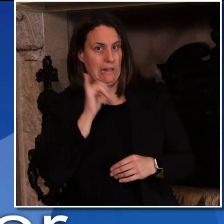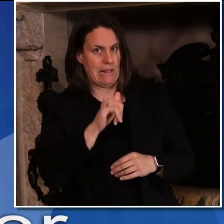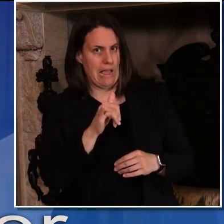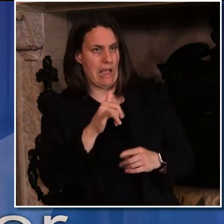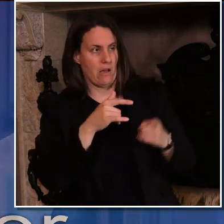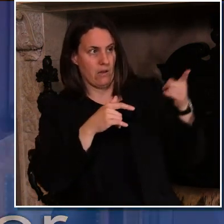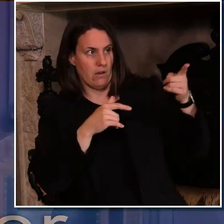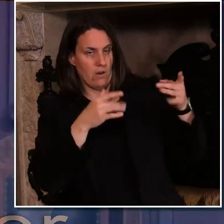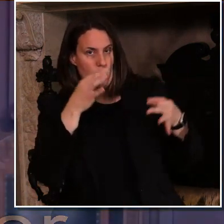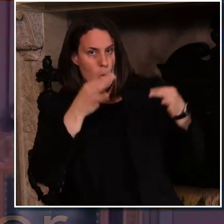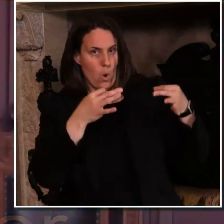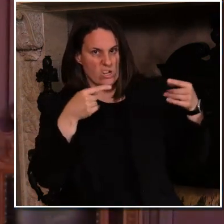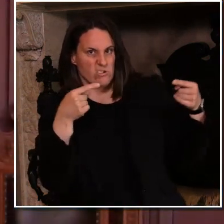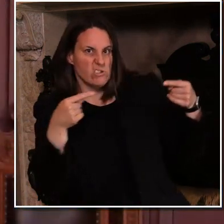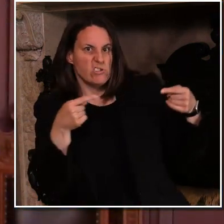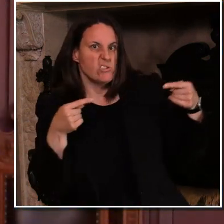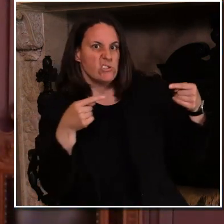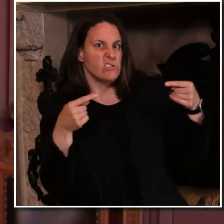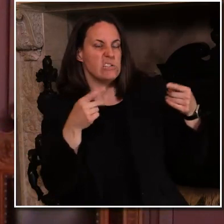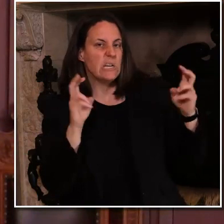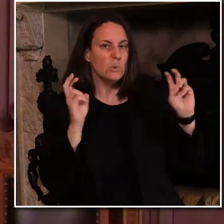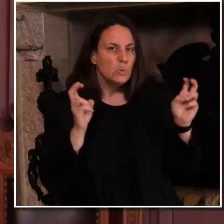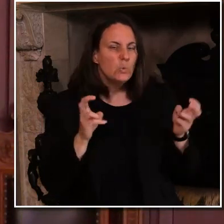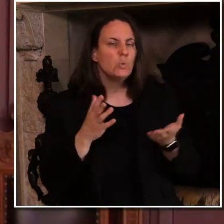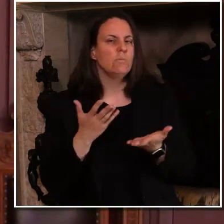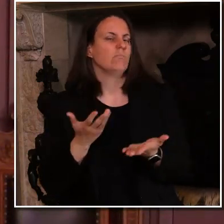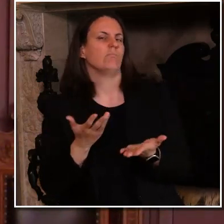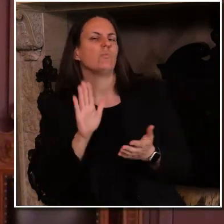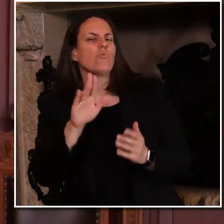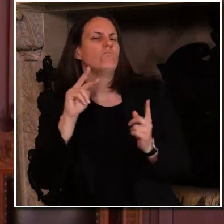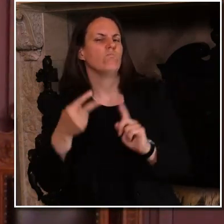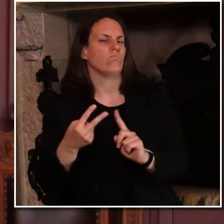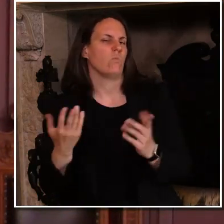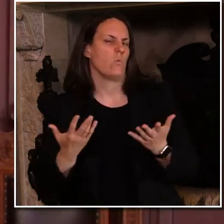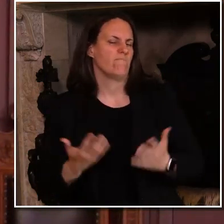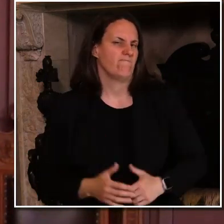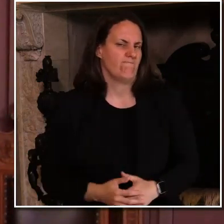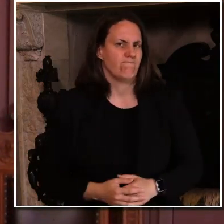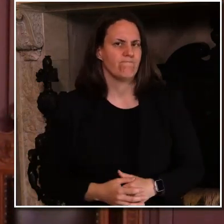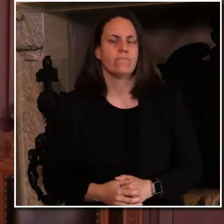Well, first of all, as I said initially,